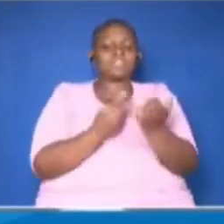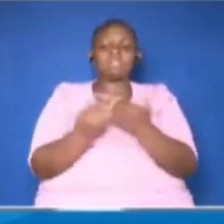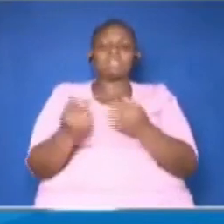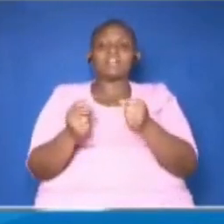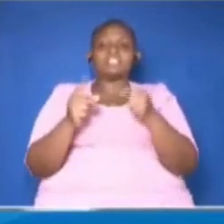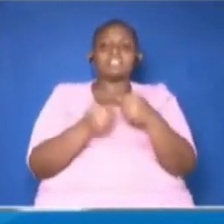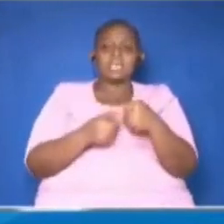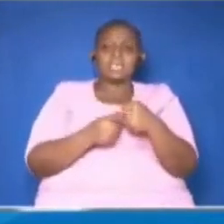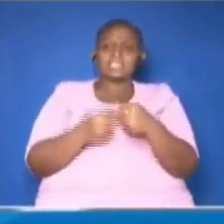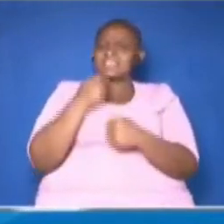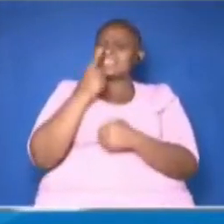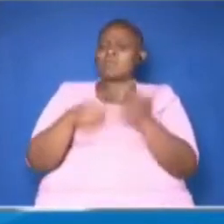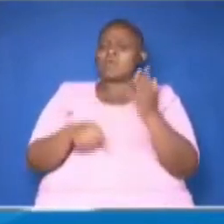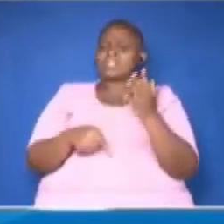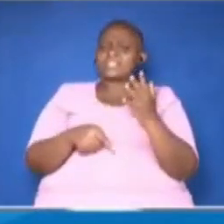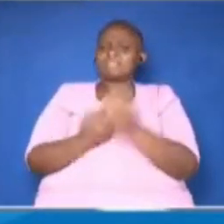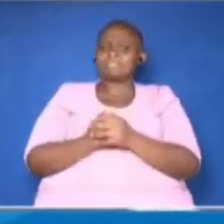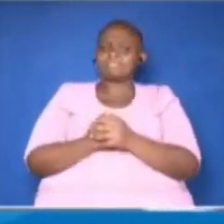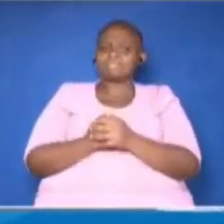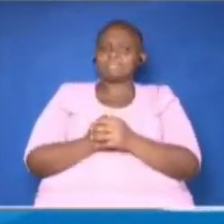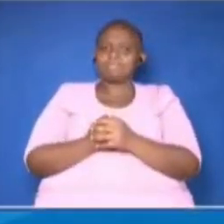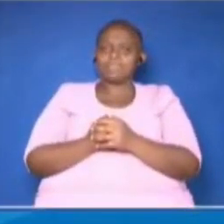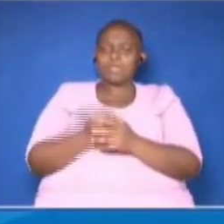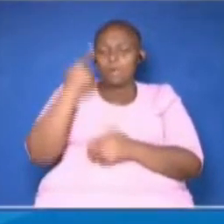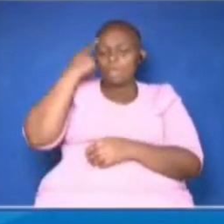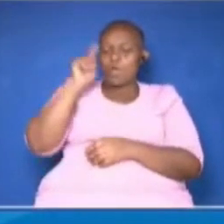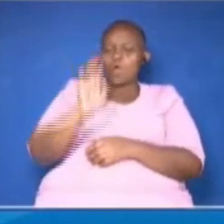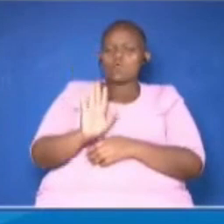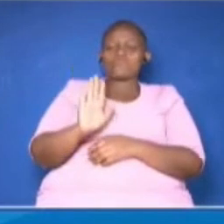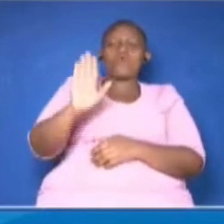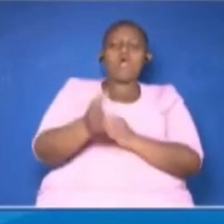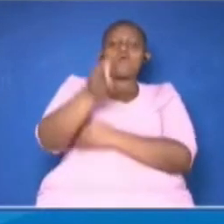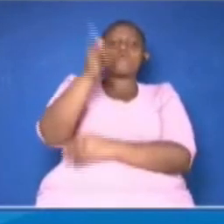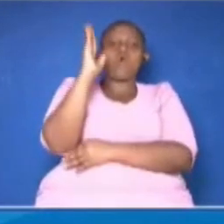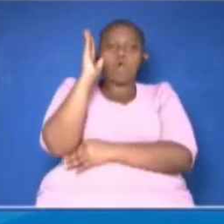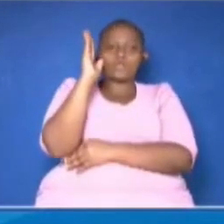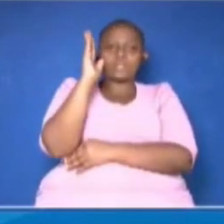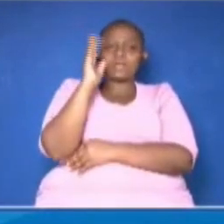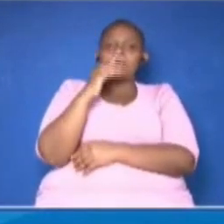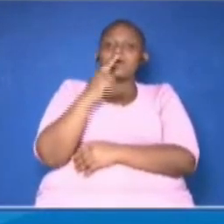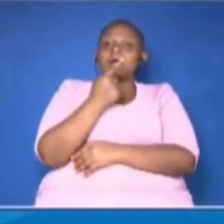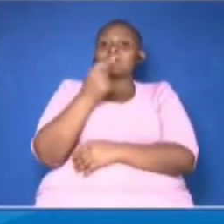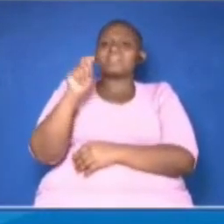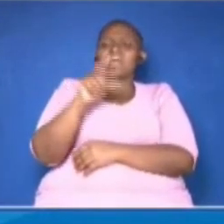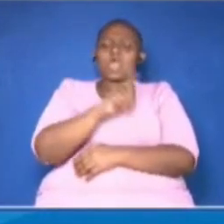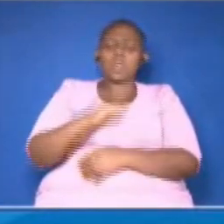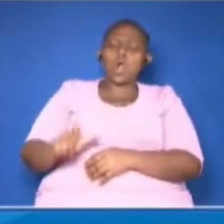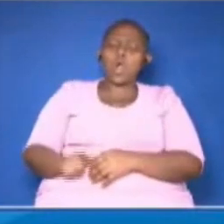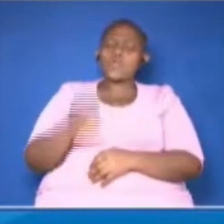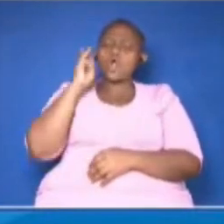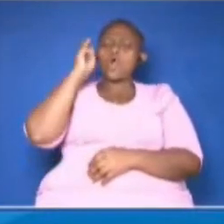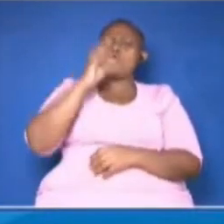that say, for your God, the Lord God will bless